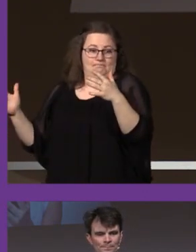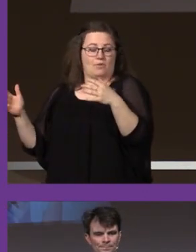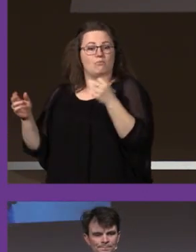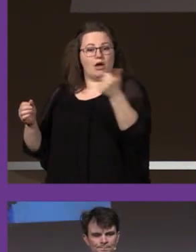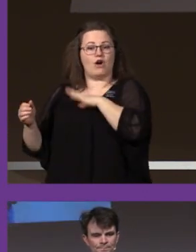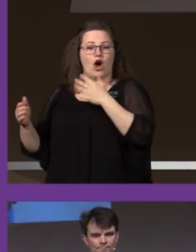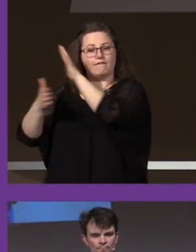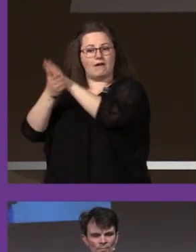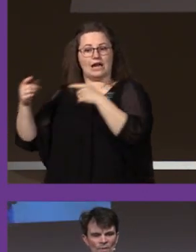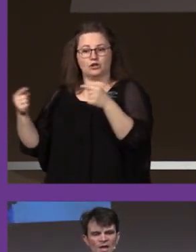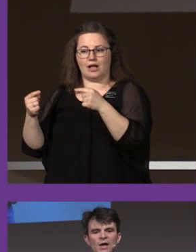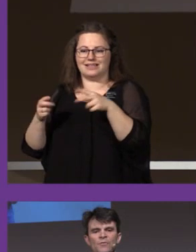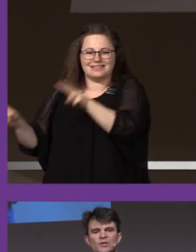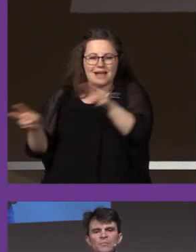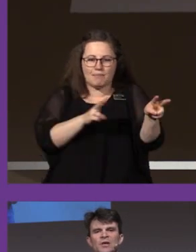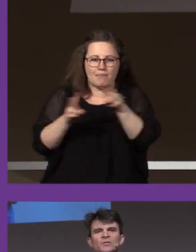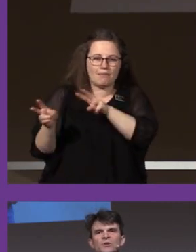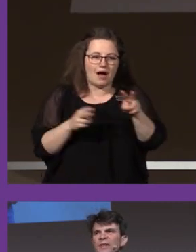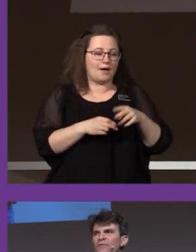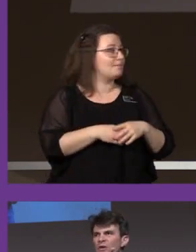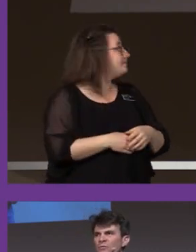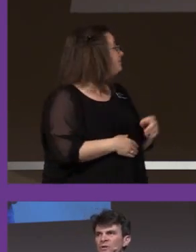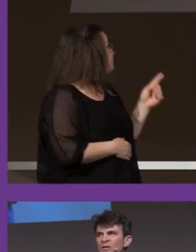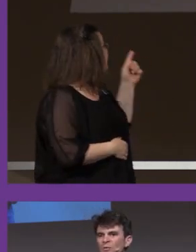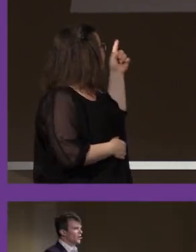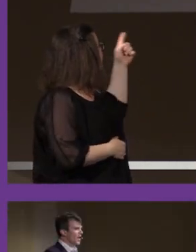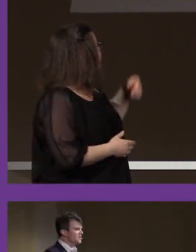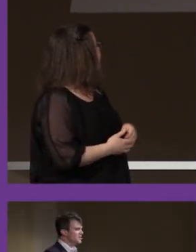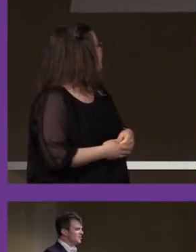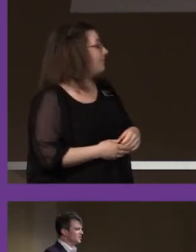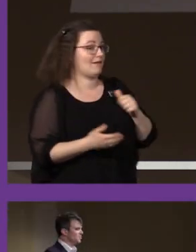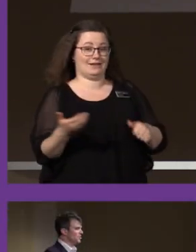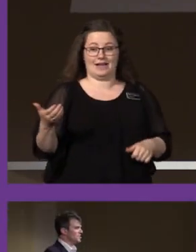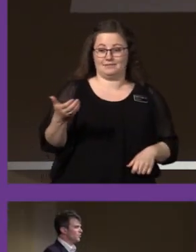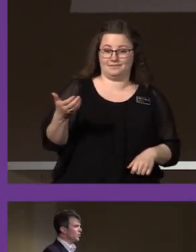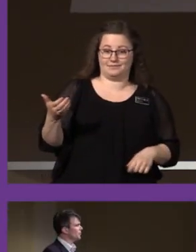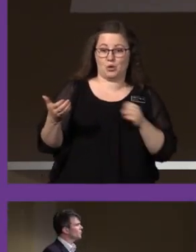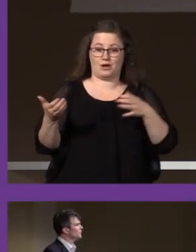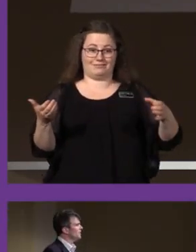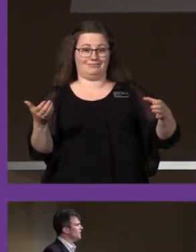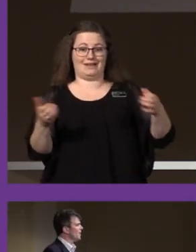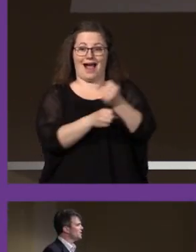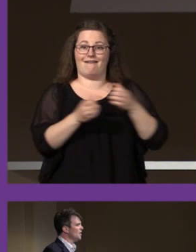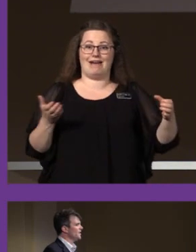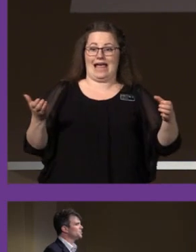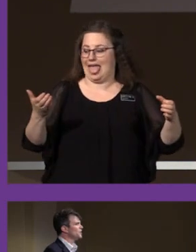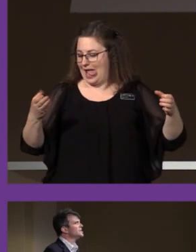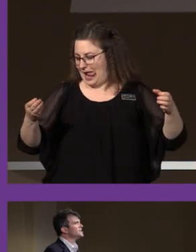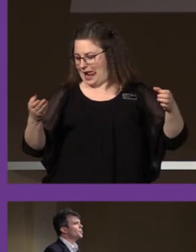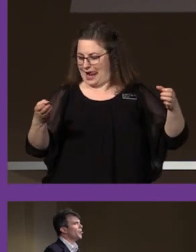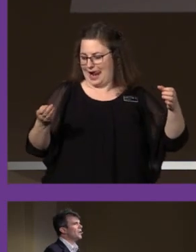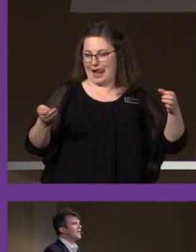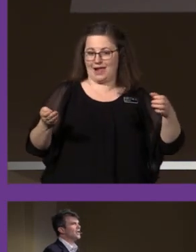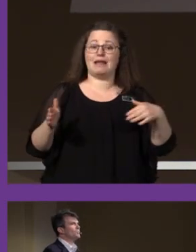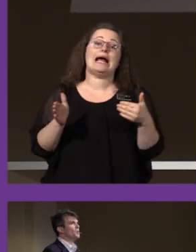say. Here we've got somebody who's using their phone one-handed because they've got a cup of coffee in the other hand. This person